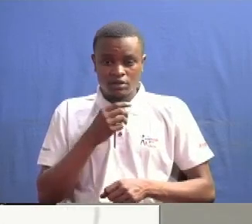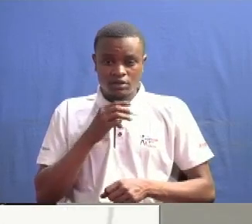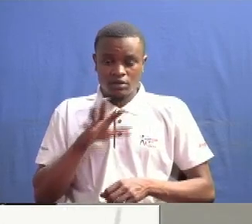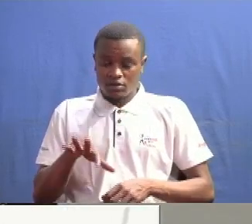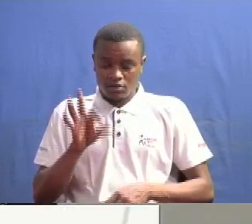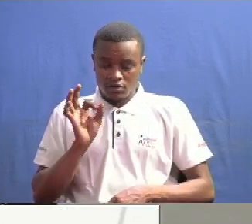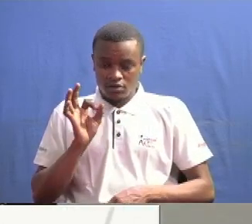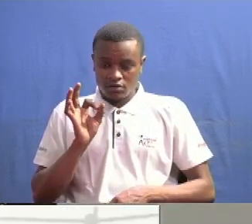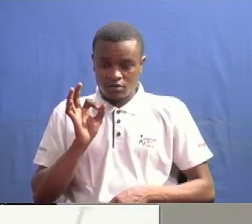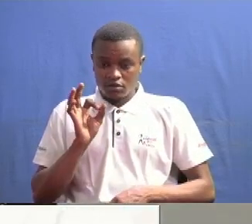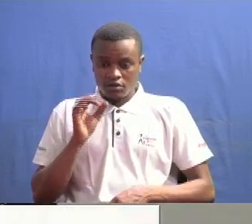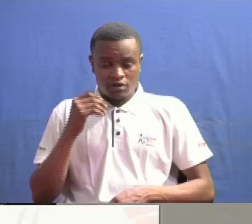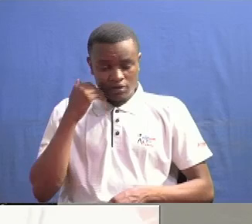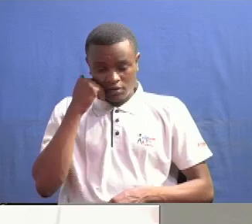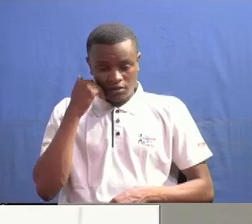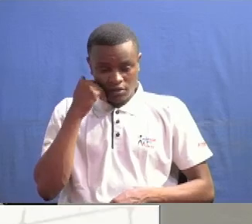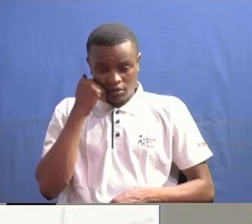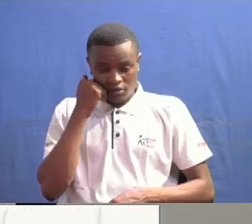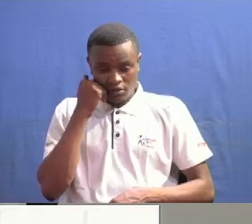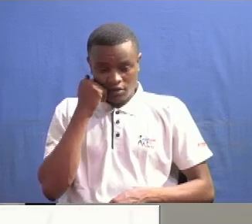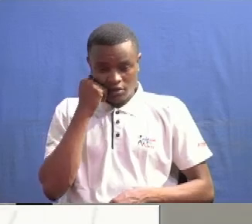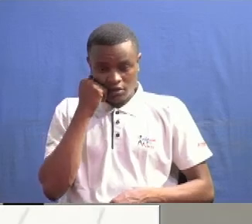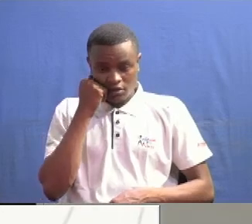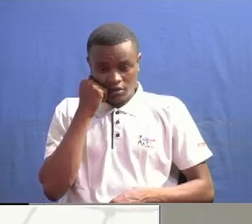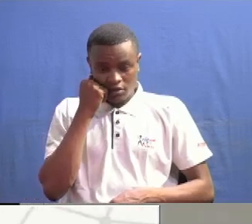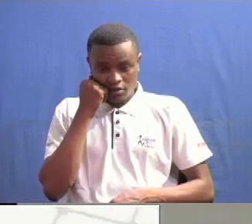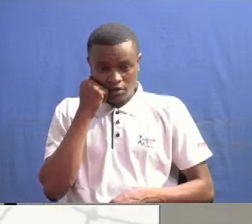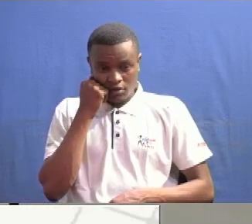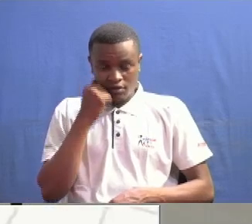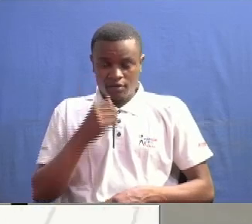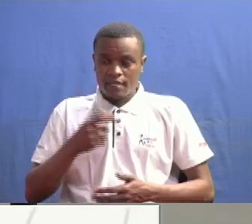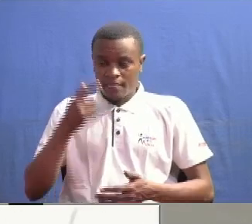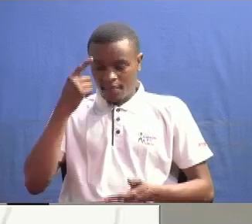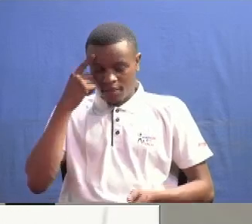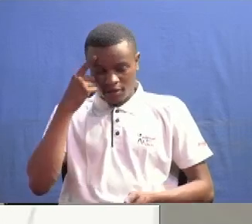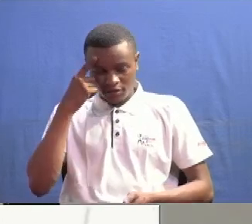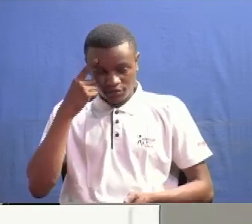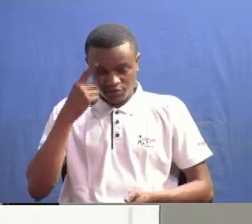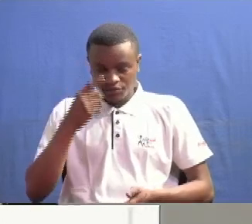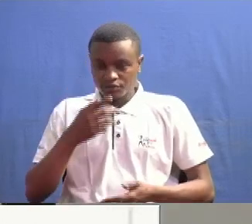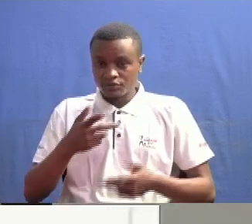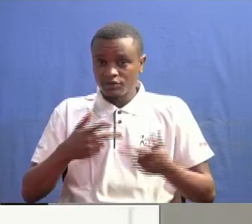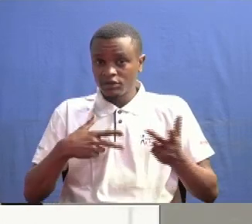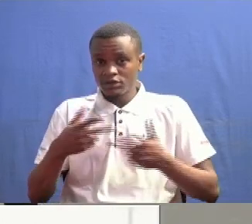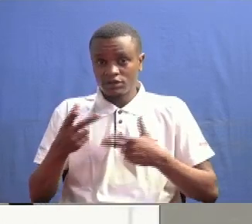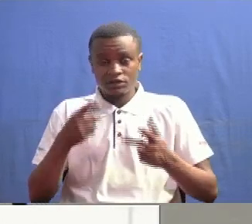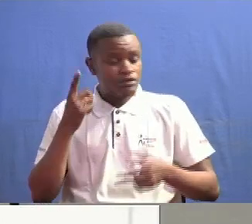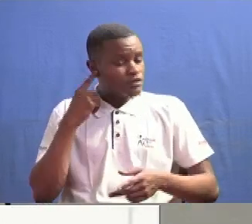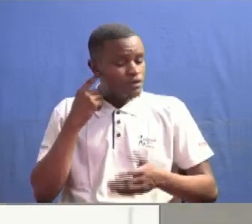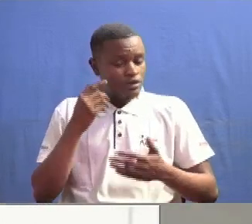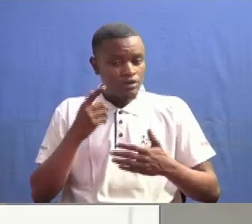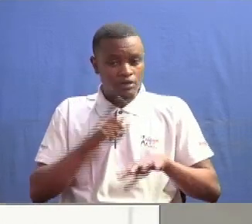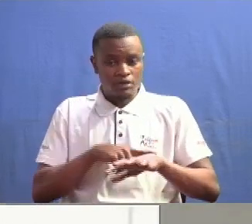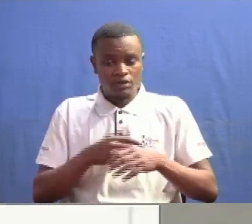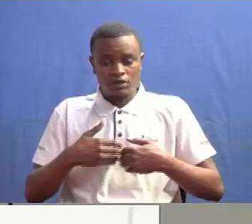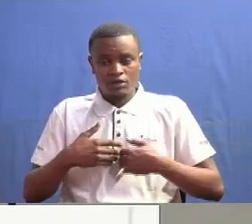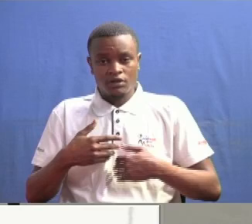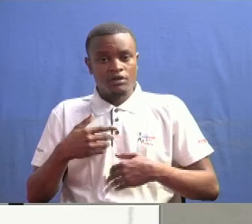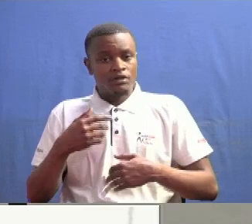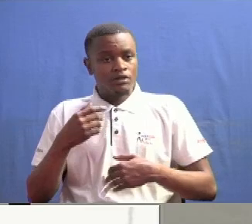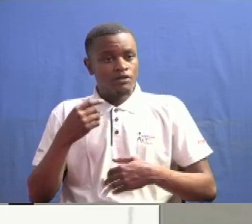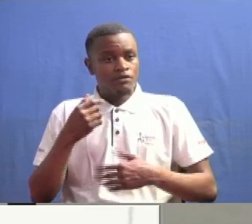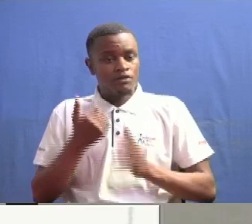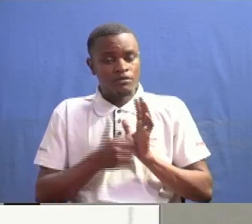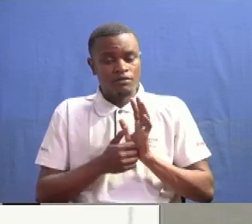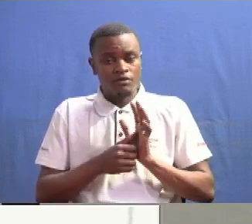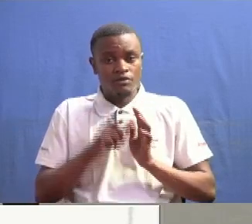patients often find themselves only thinking about their ears when they have a problem. So you should know that you don't need to clean your ears.